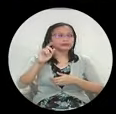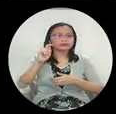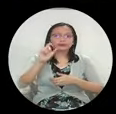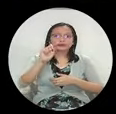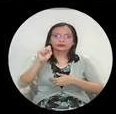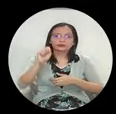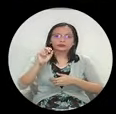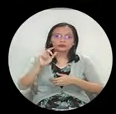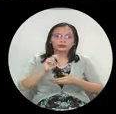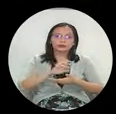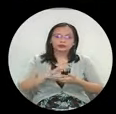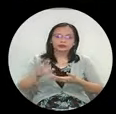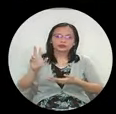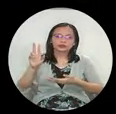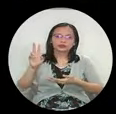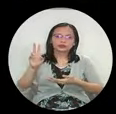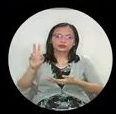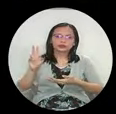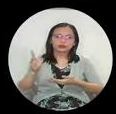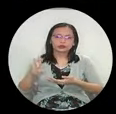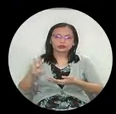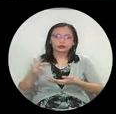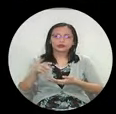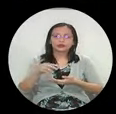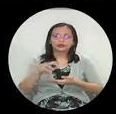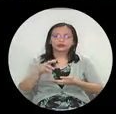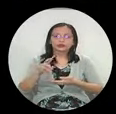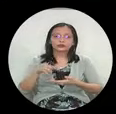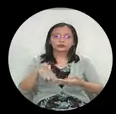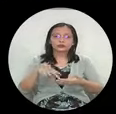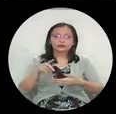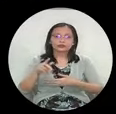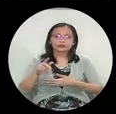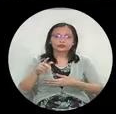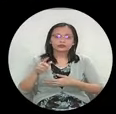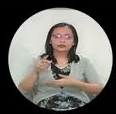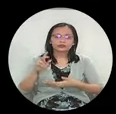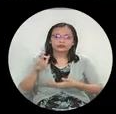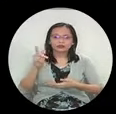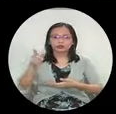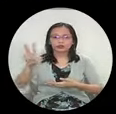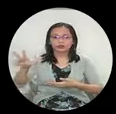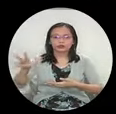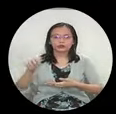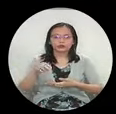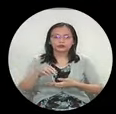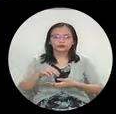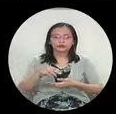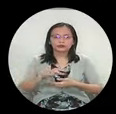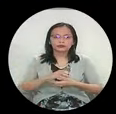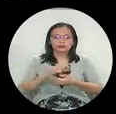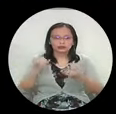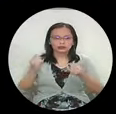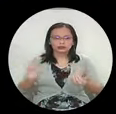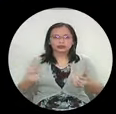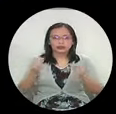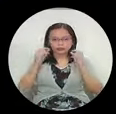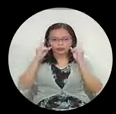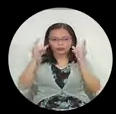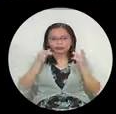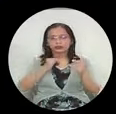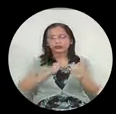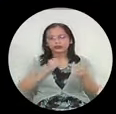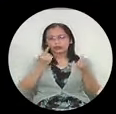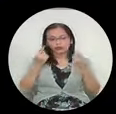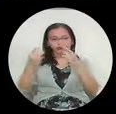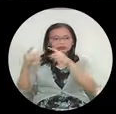22, 23, 24. There's 22. And now, behold, I